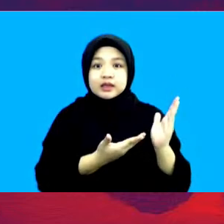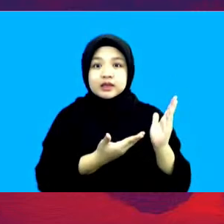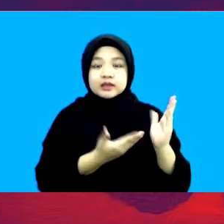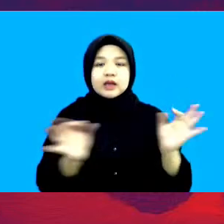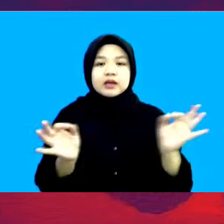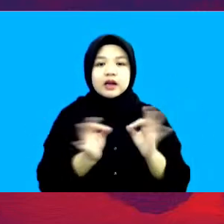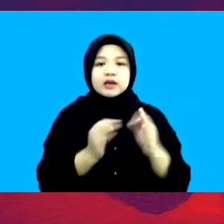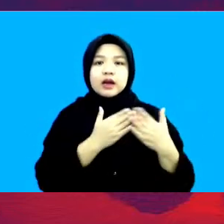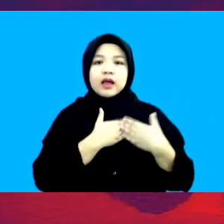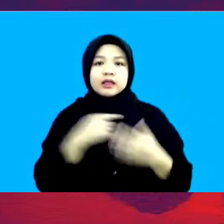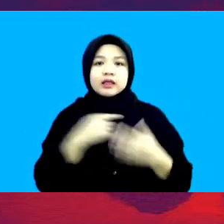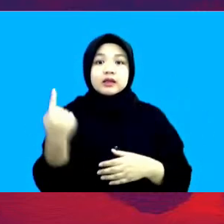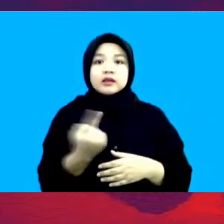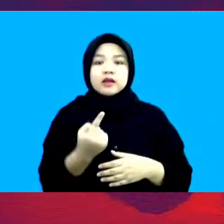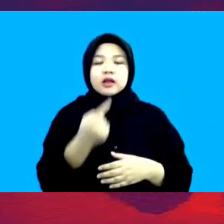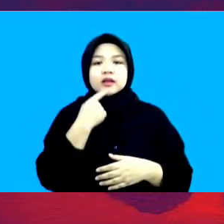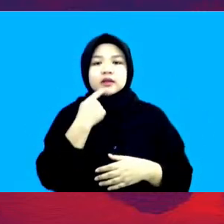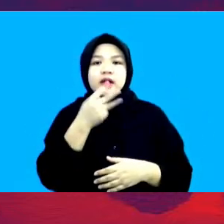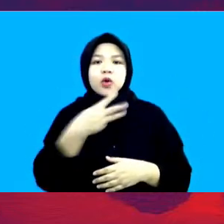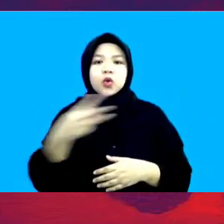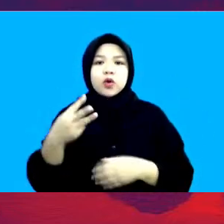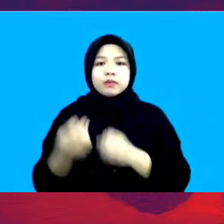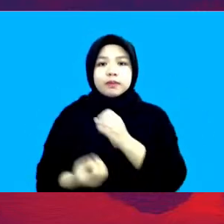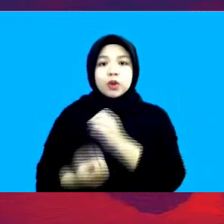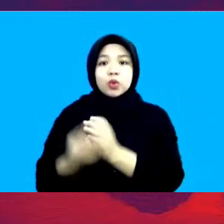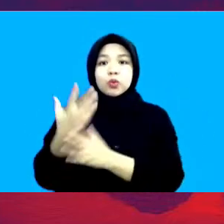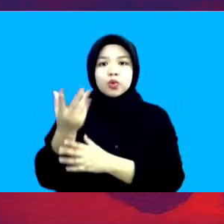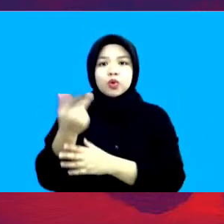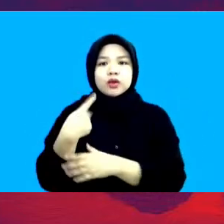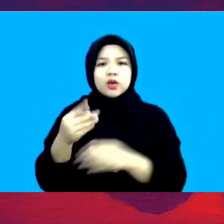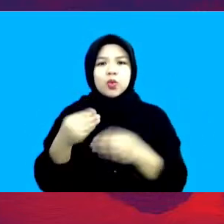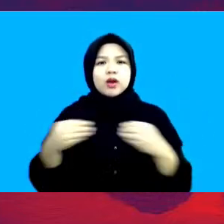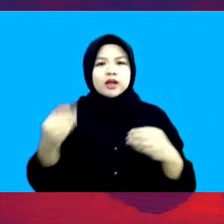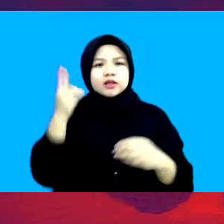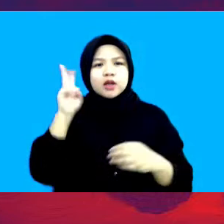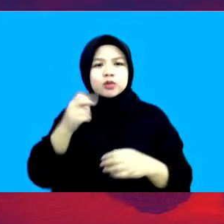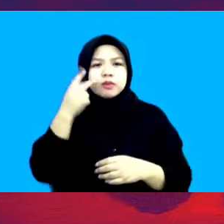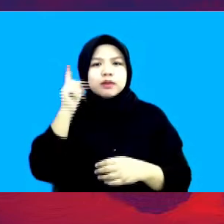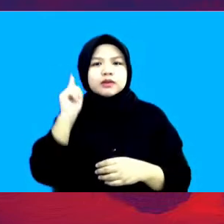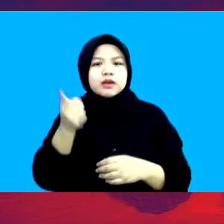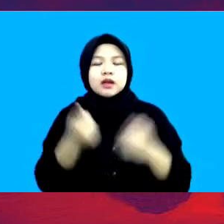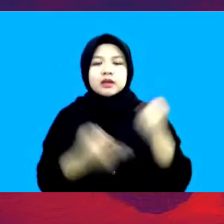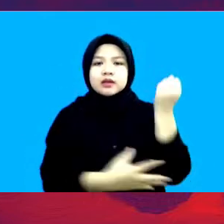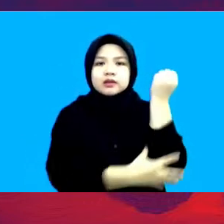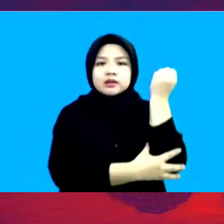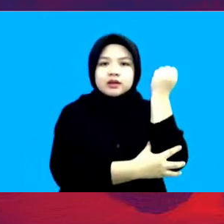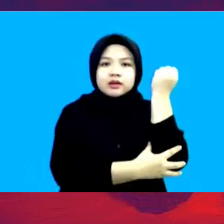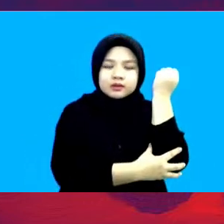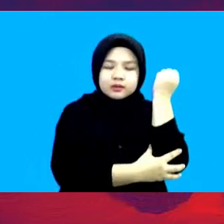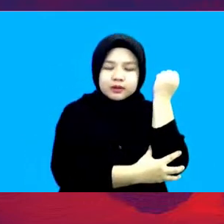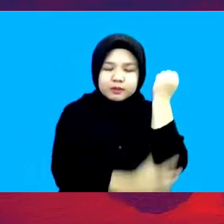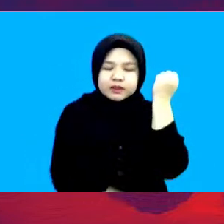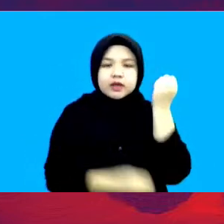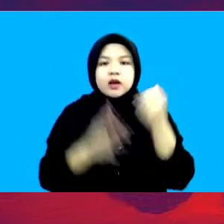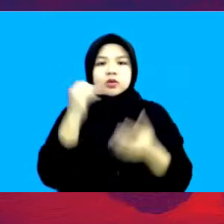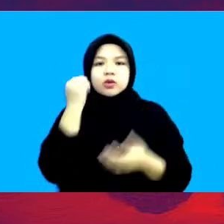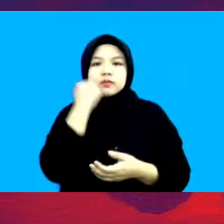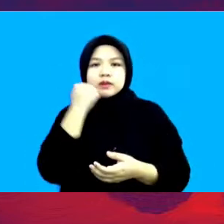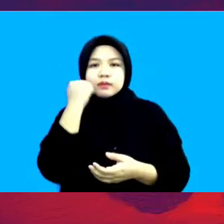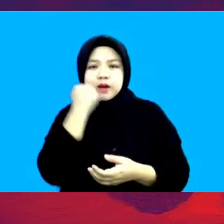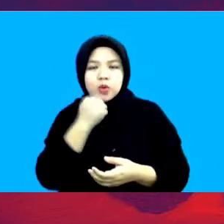about economic growth, it is not a good quality without making sure that the poverty and unemployment to be still checked.